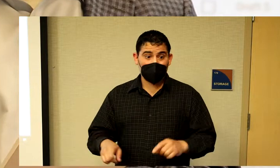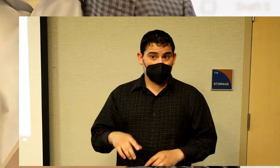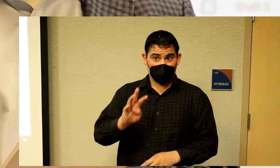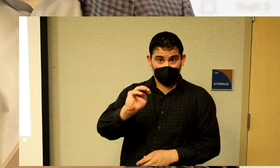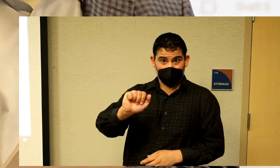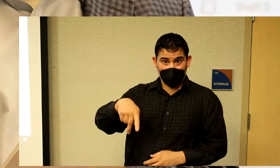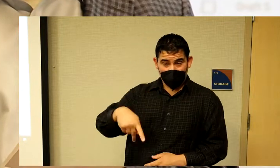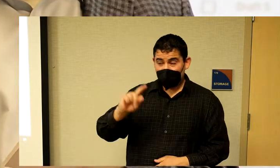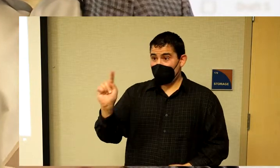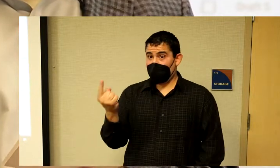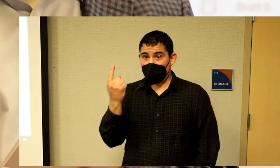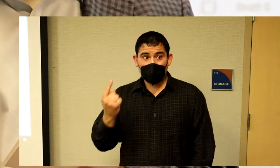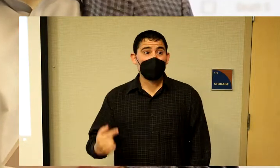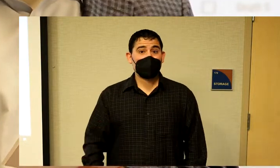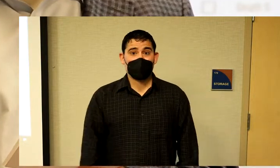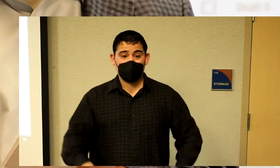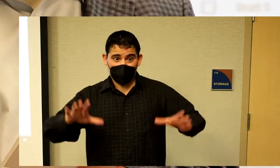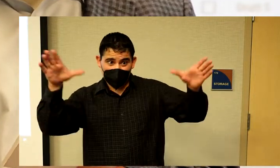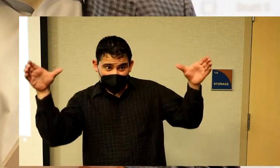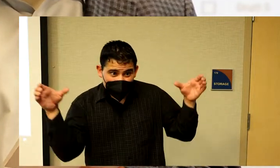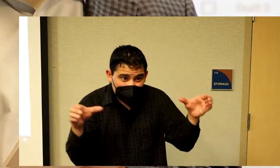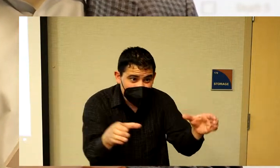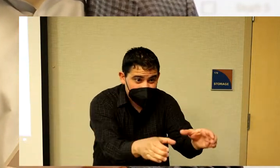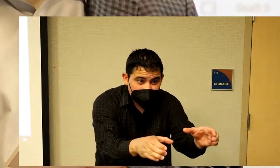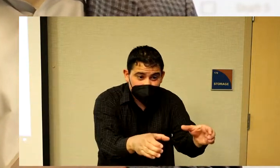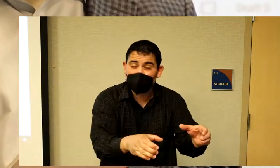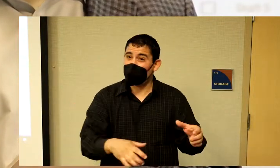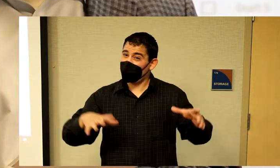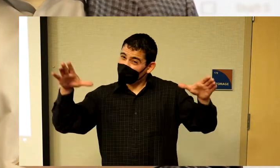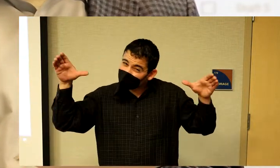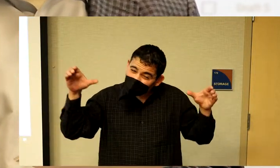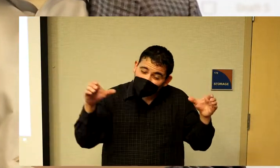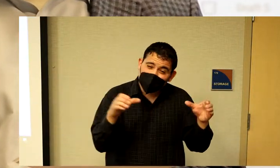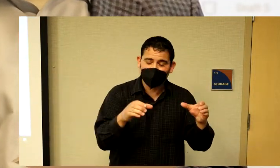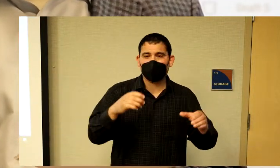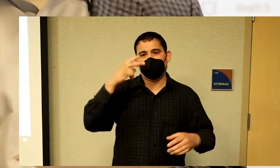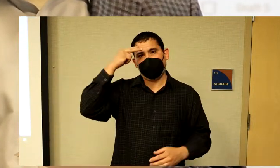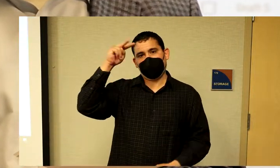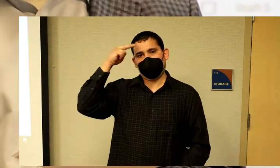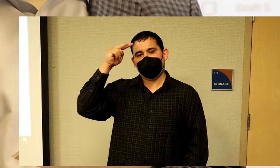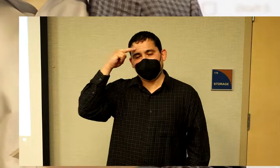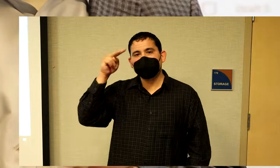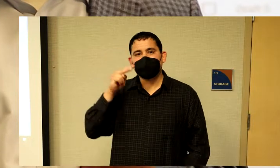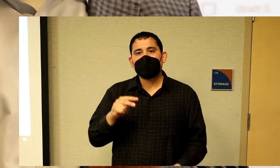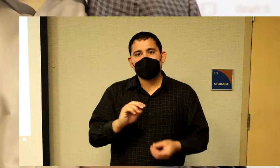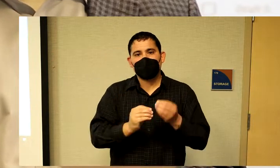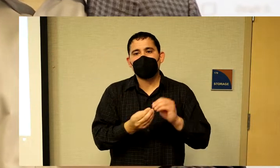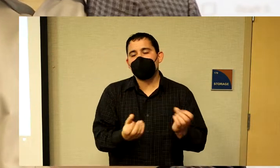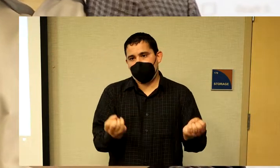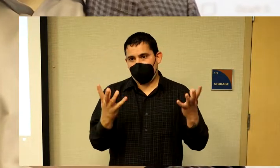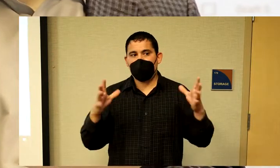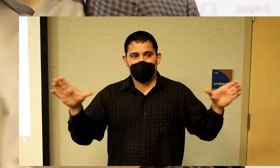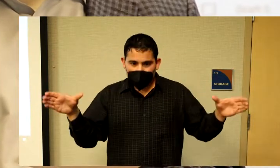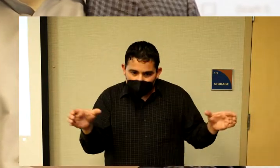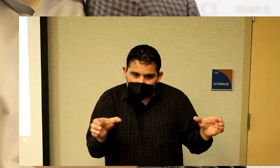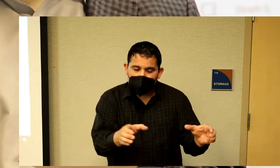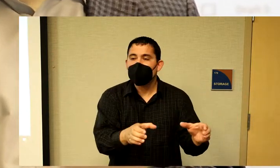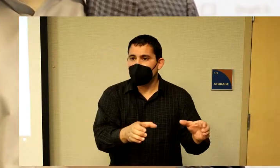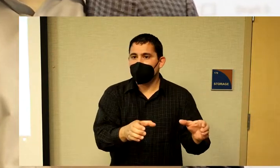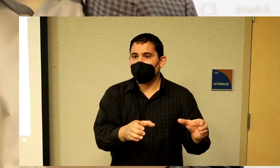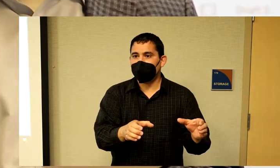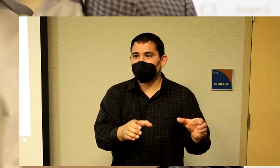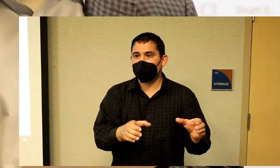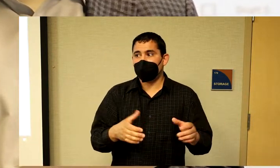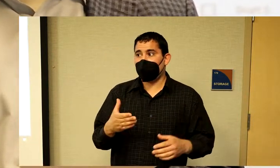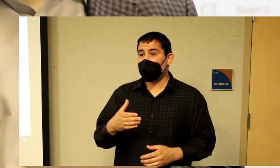packing Latinos into one district where the number is 60%, when we clearly are demonstrating to you options that would give you the option of drawing at